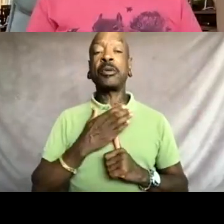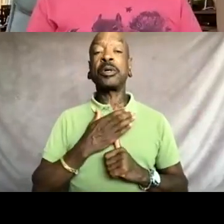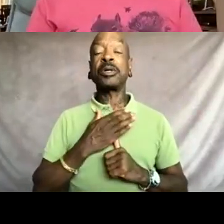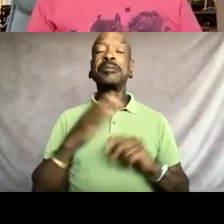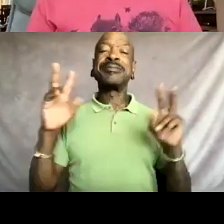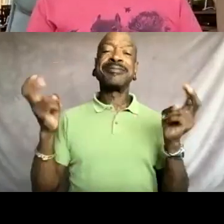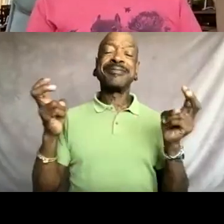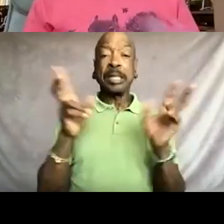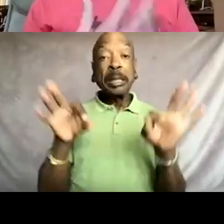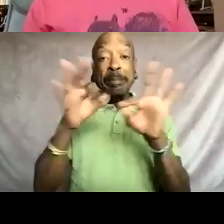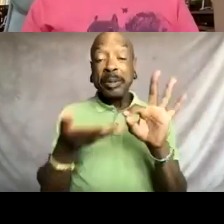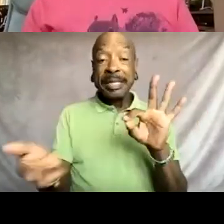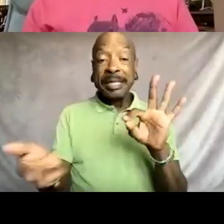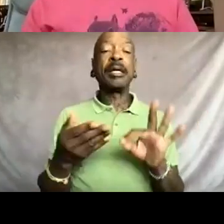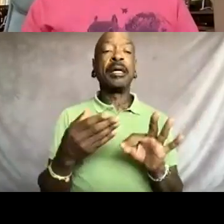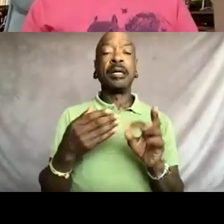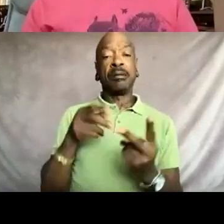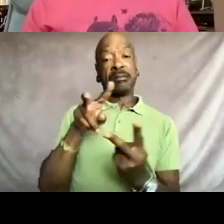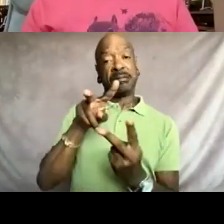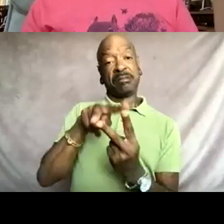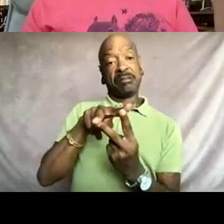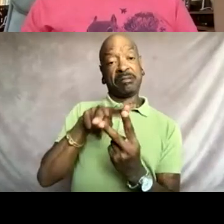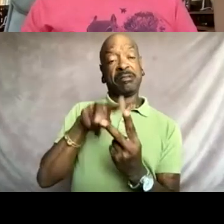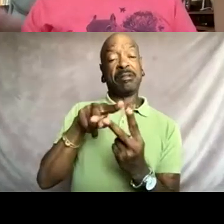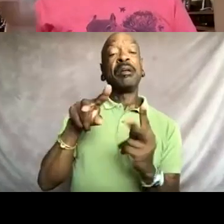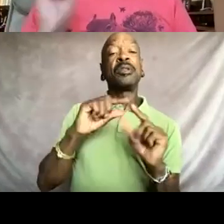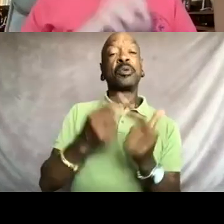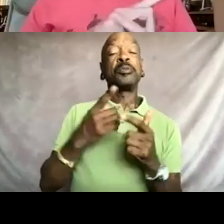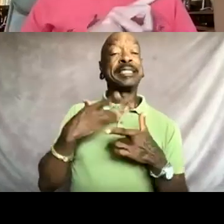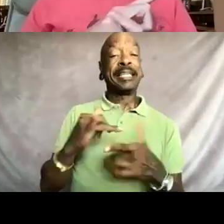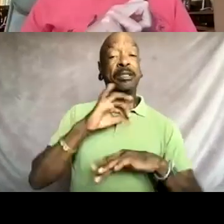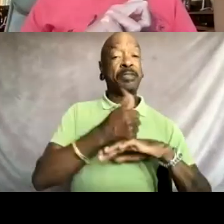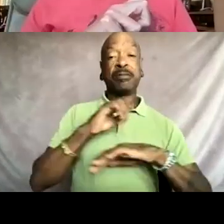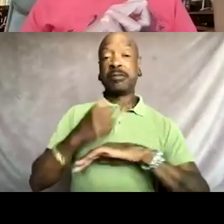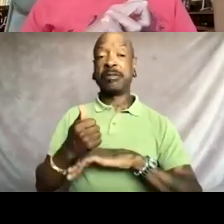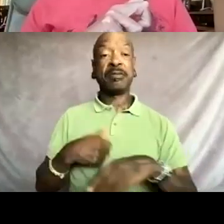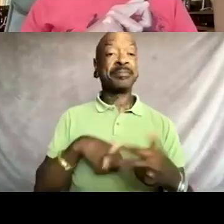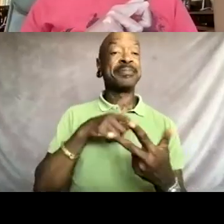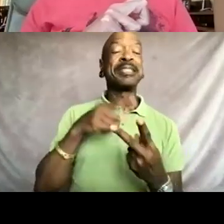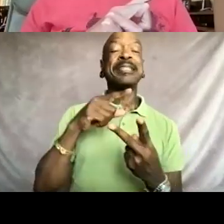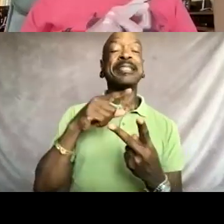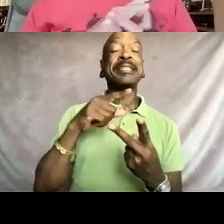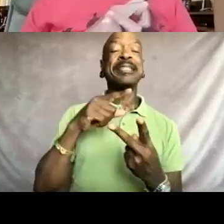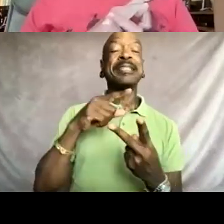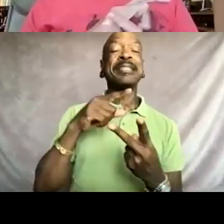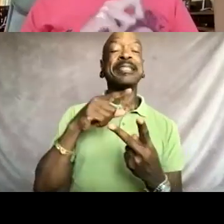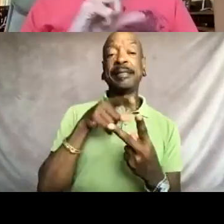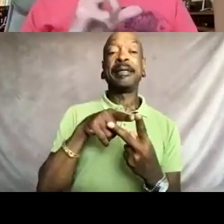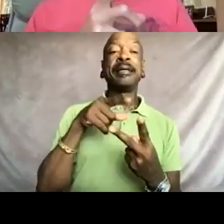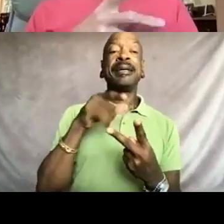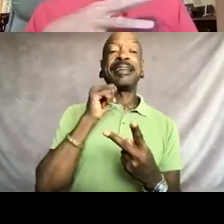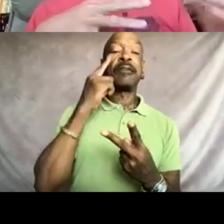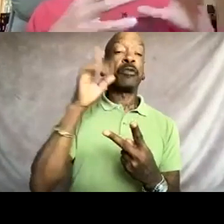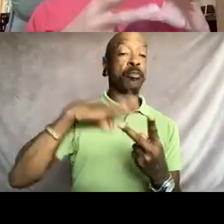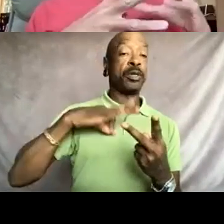as what do the groups that we work with tend to form, they tend to either be 501c3 nonprofits that bake in a lot